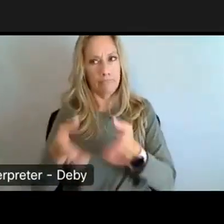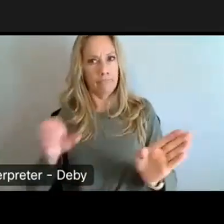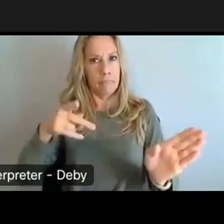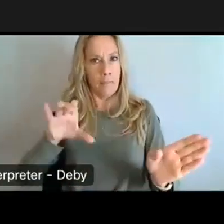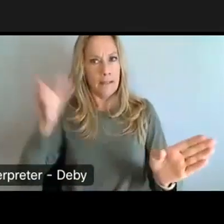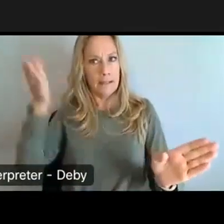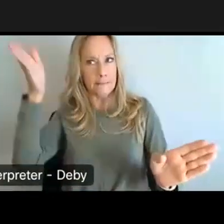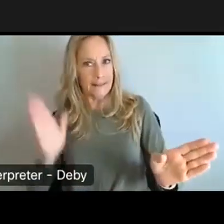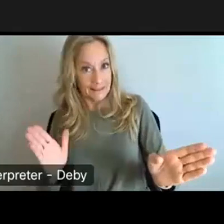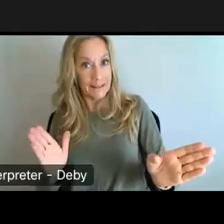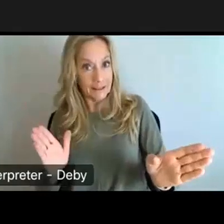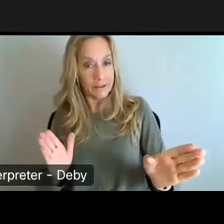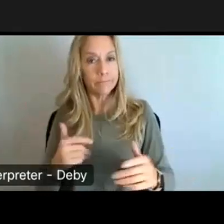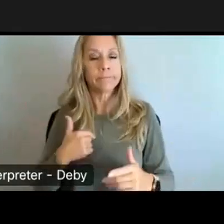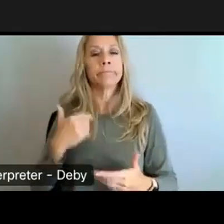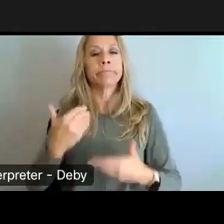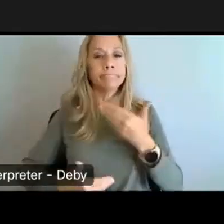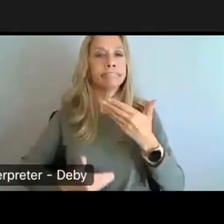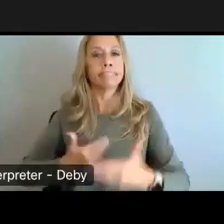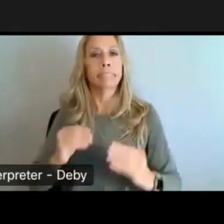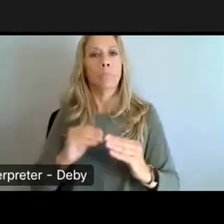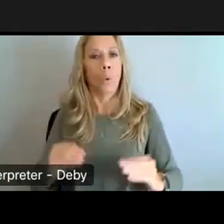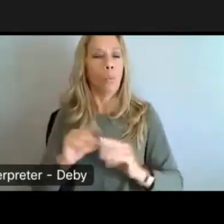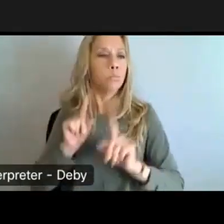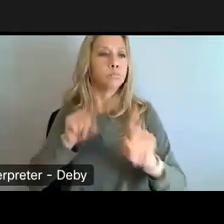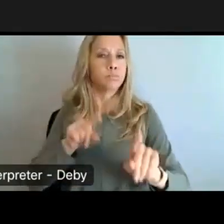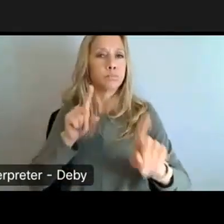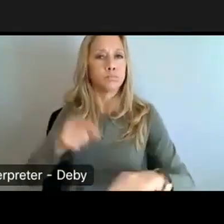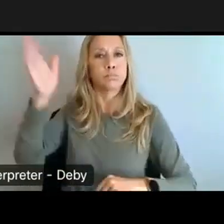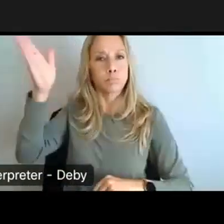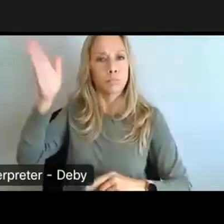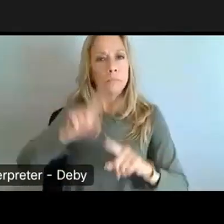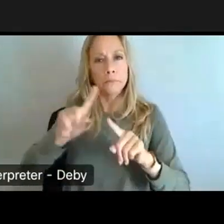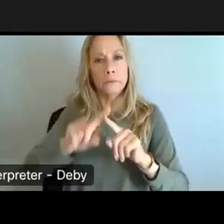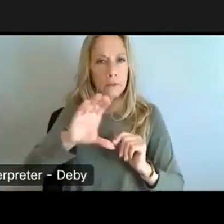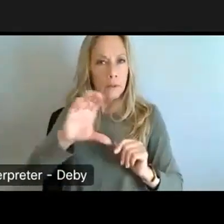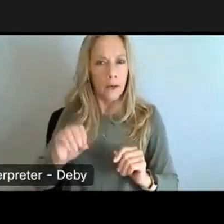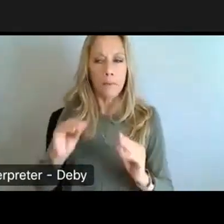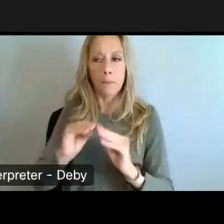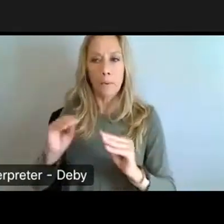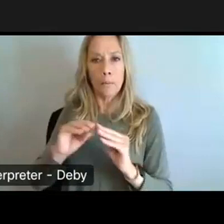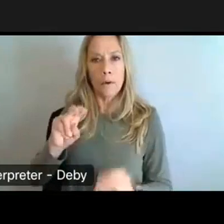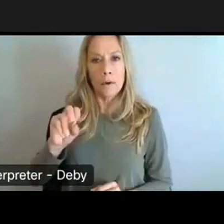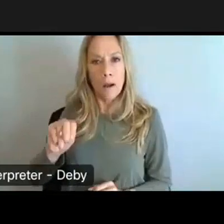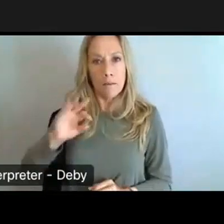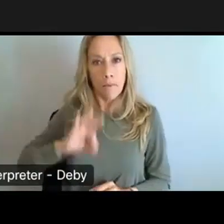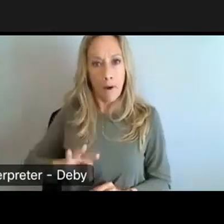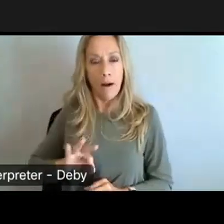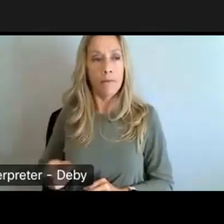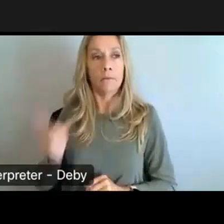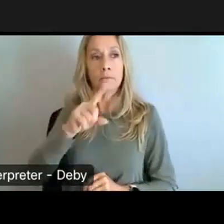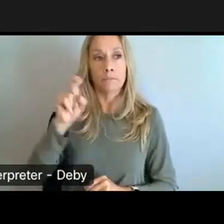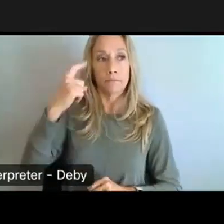And so as I started doing more companies, more nonprofits, doing stuff on Capitol Hill, it gave me the